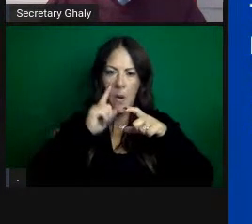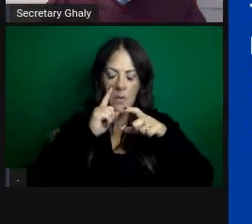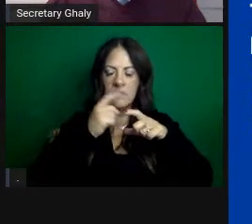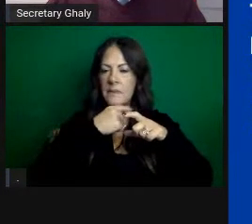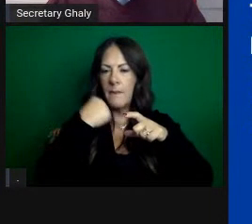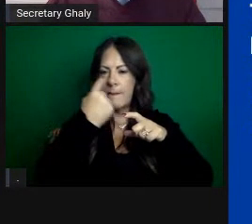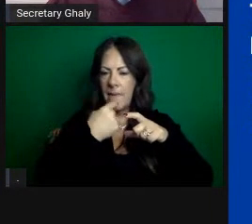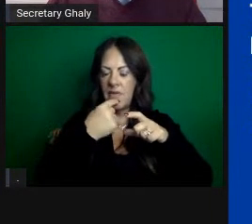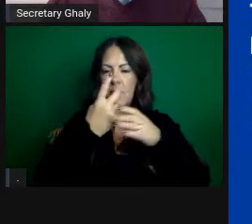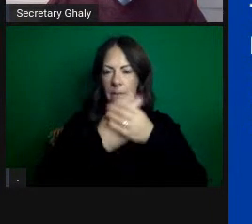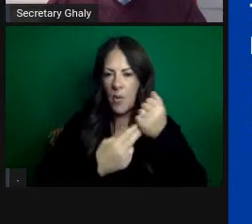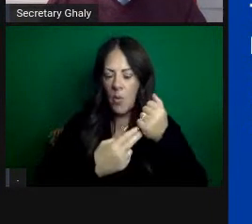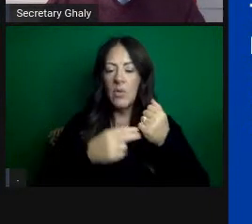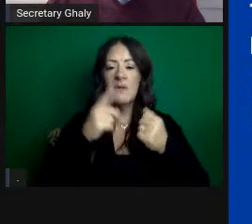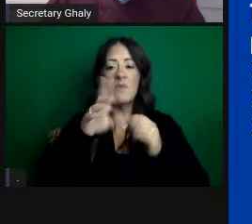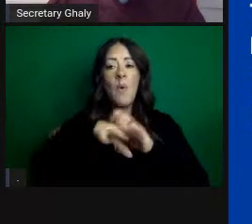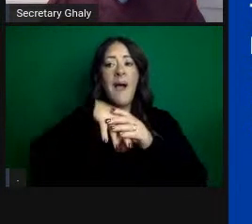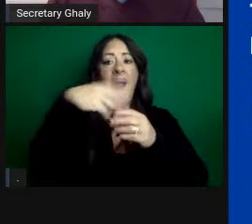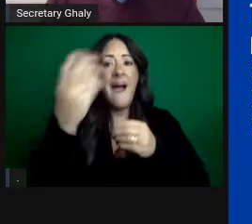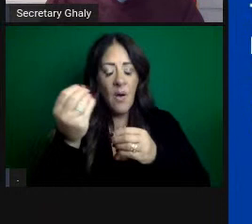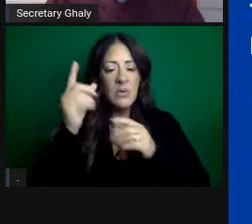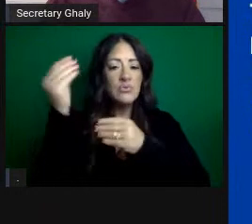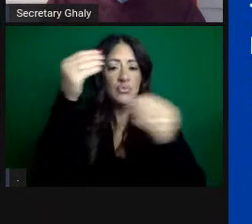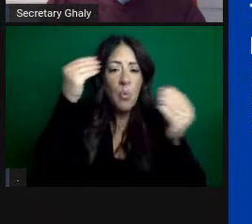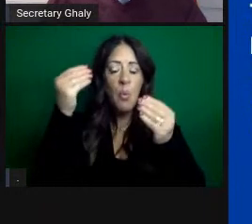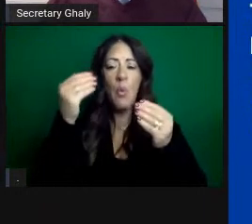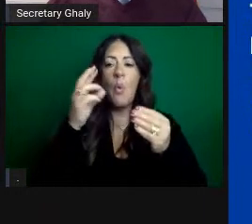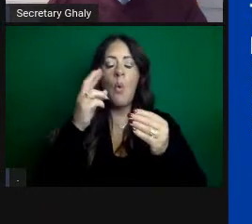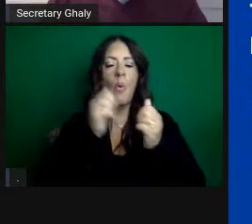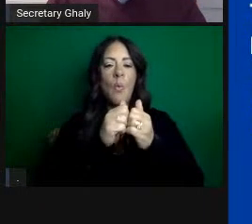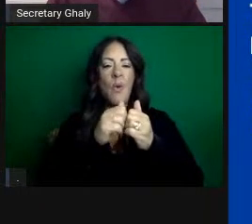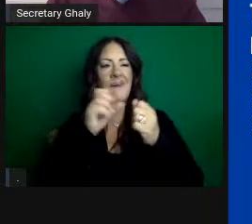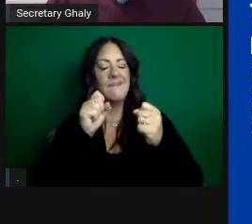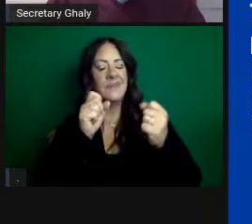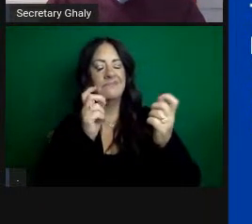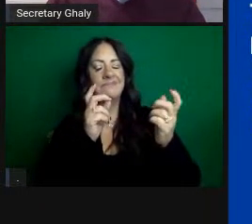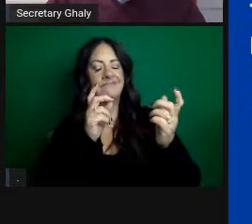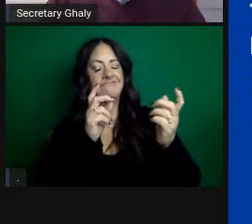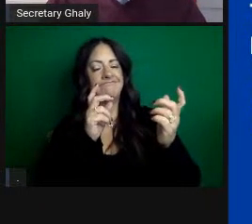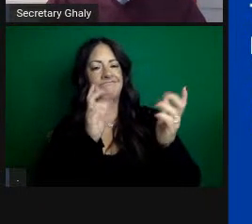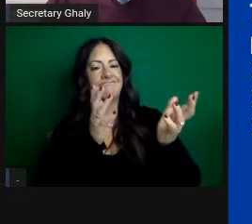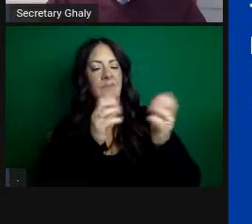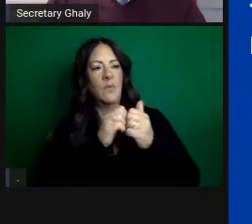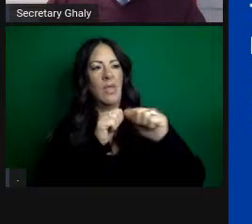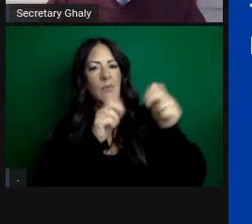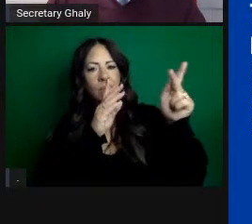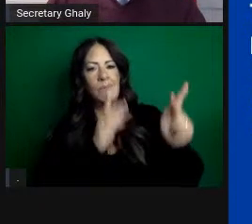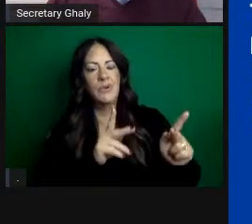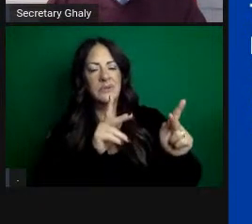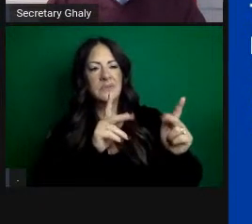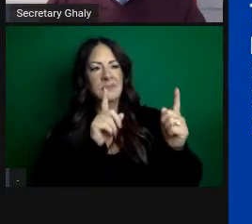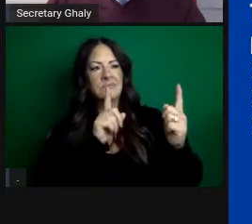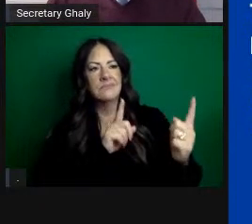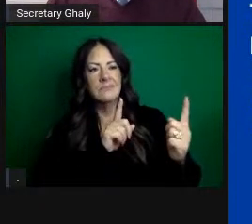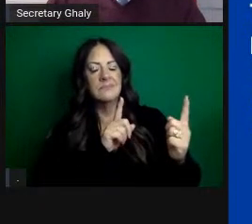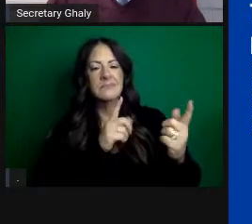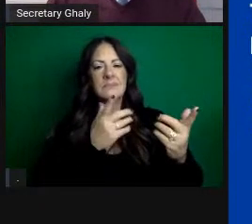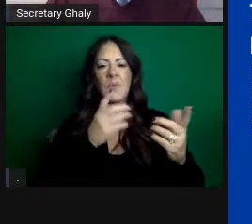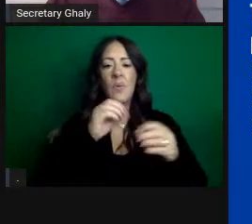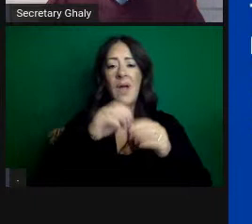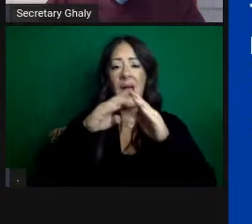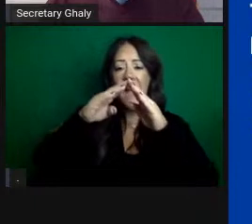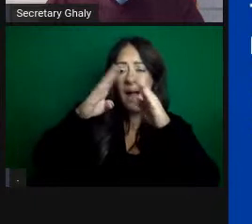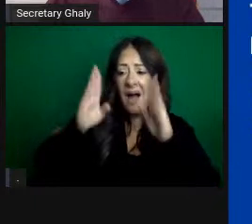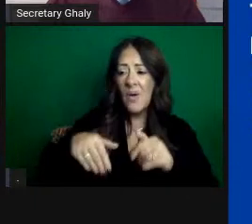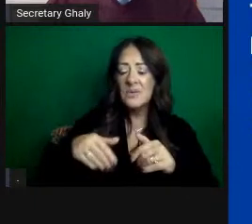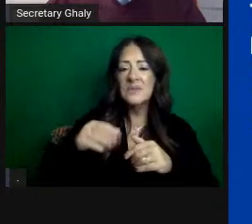you're with other people that aren't in your household. But for some of us, and in high transmission communities, in households